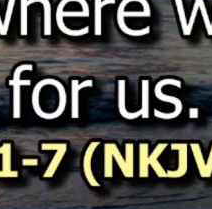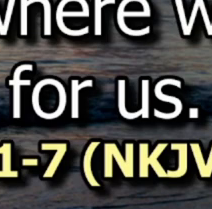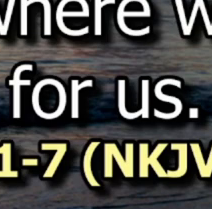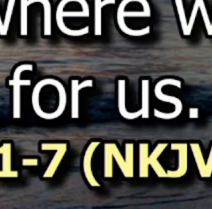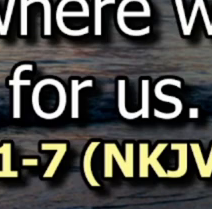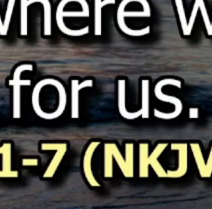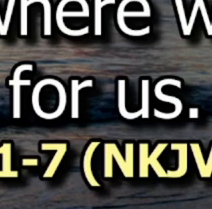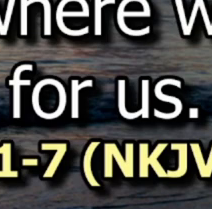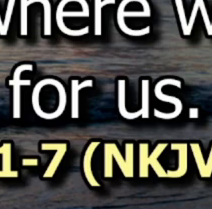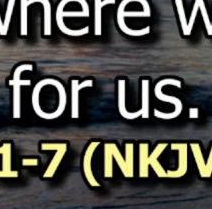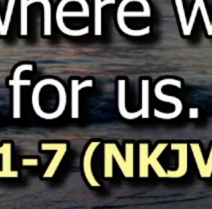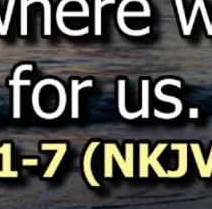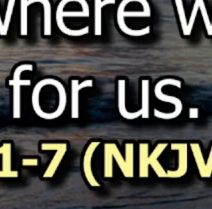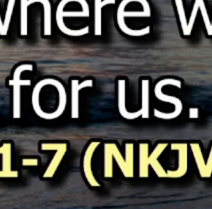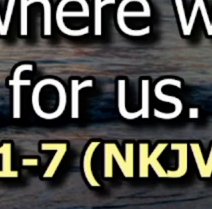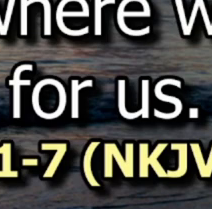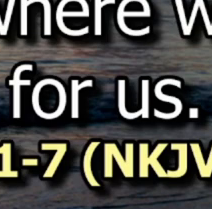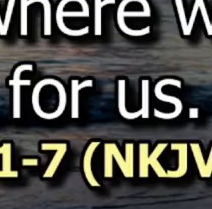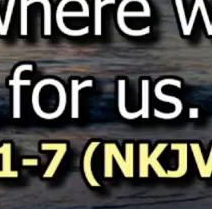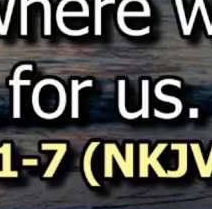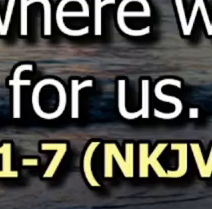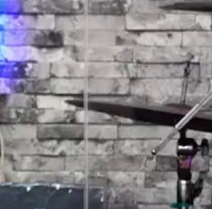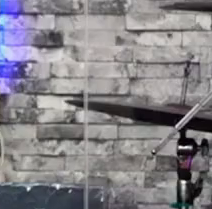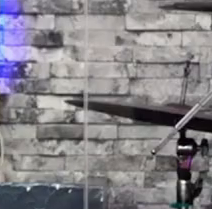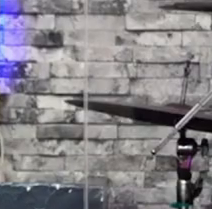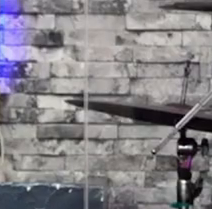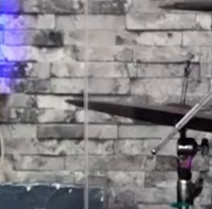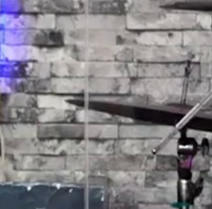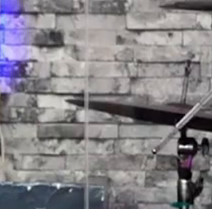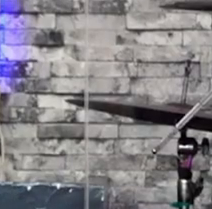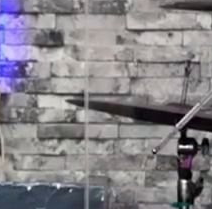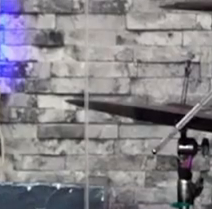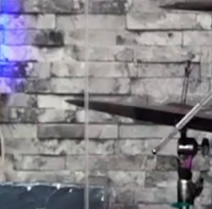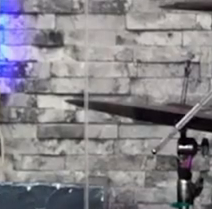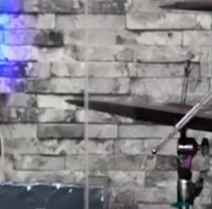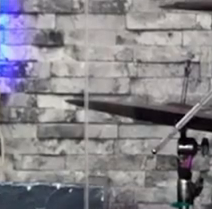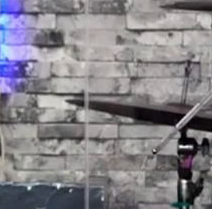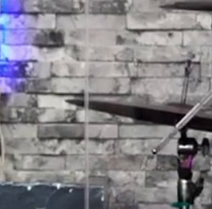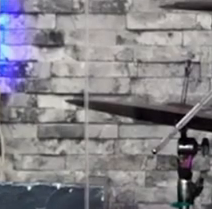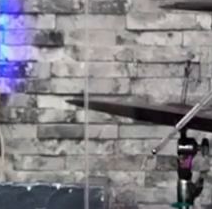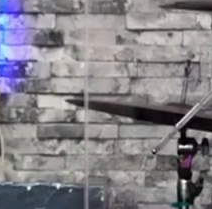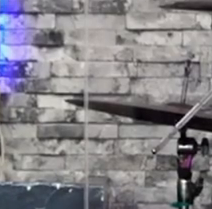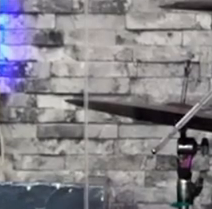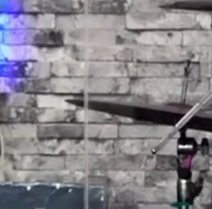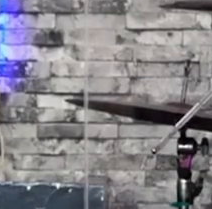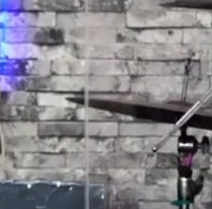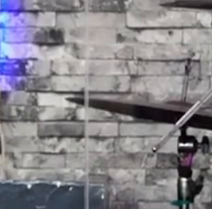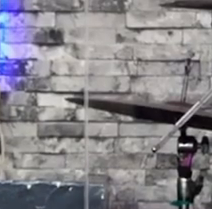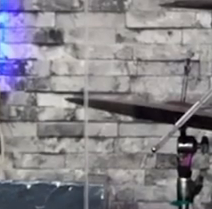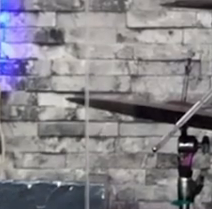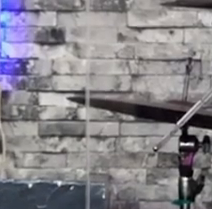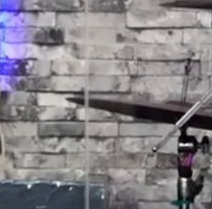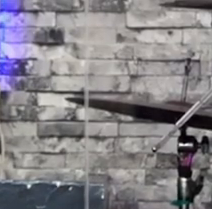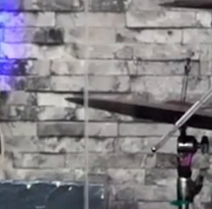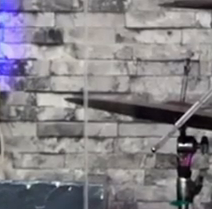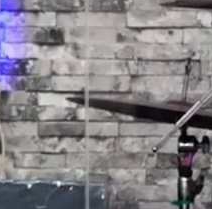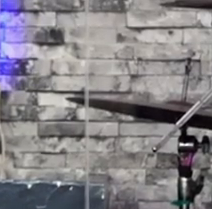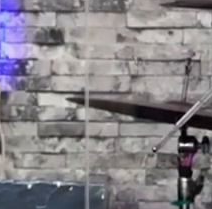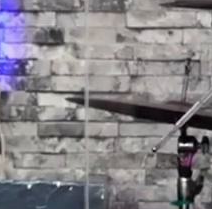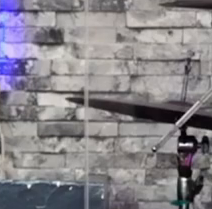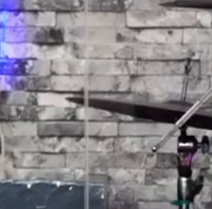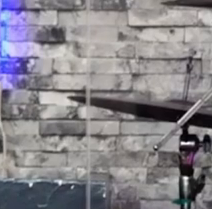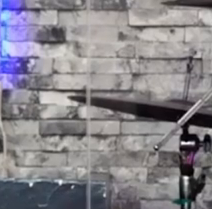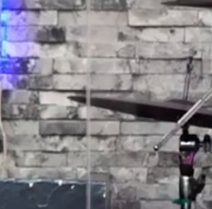uncomfortable. They refused to continue there. I'm talking to someone here. You have to get to